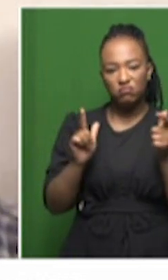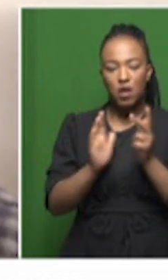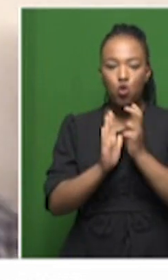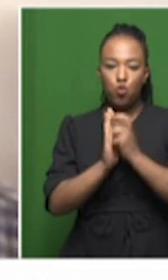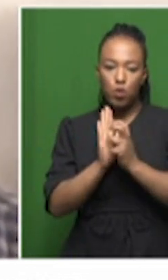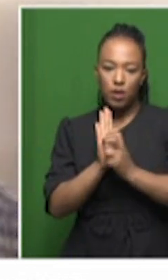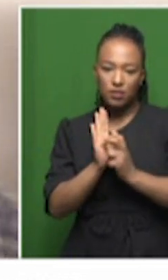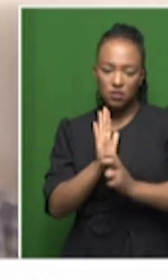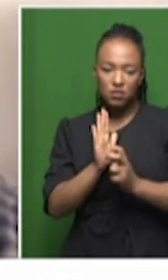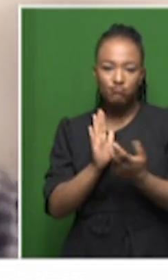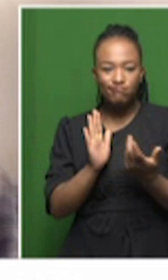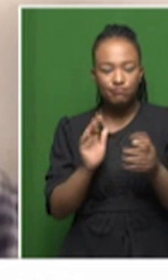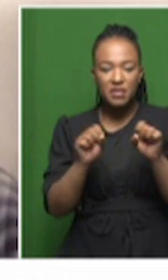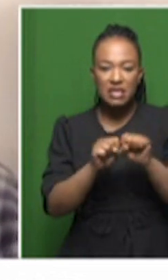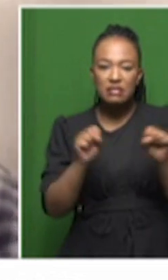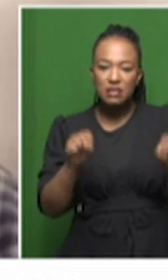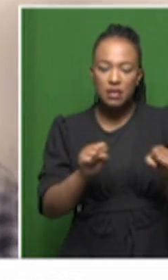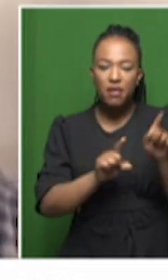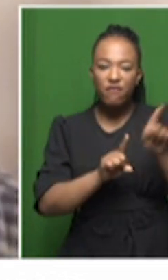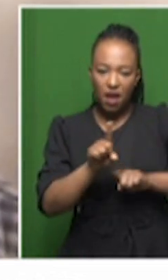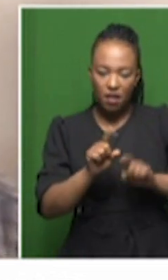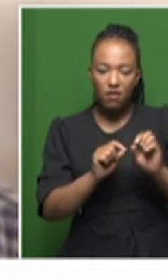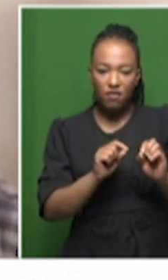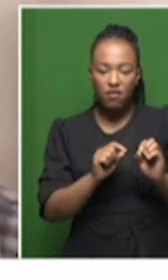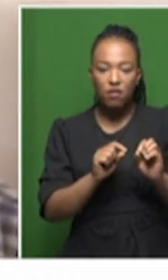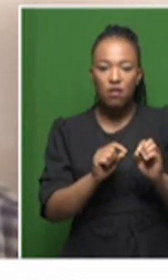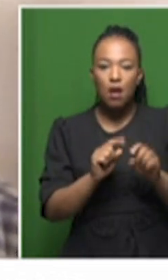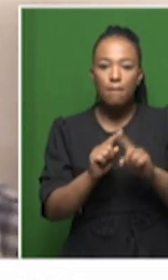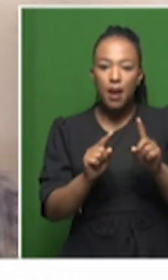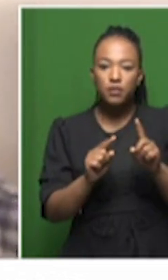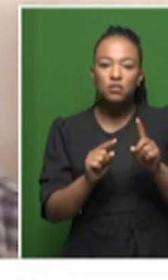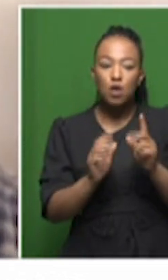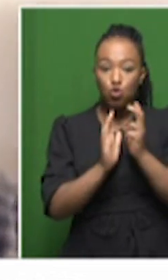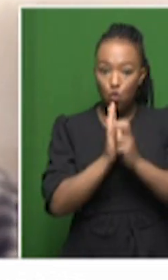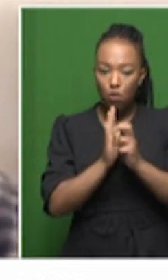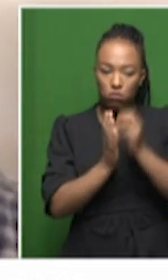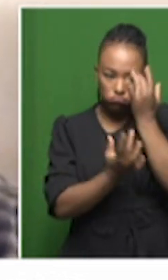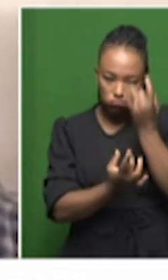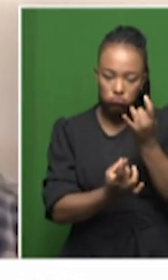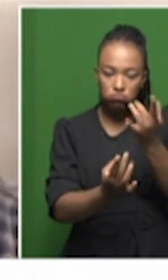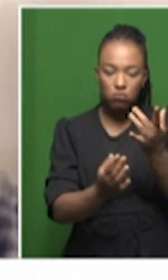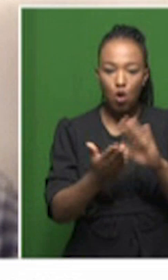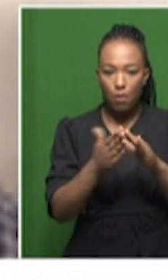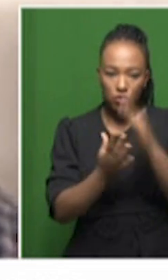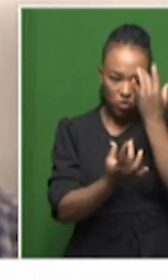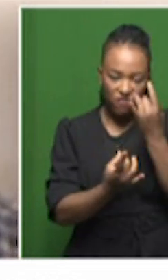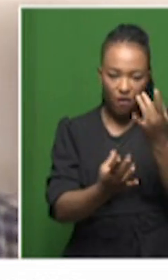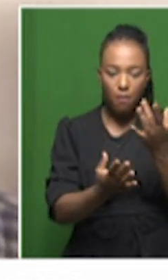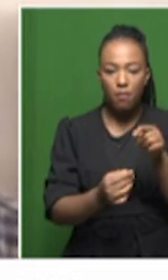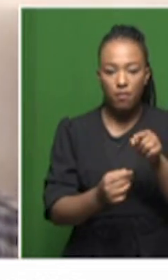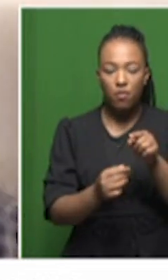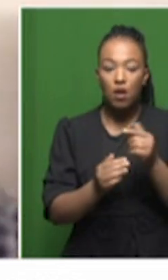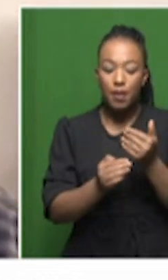systems do fail, and there is a protocol in terms of how we do communicate and ensure that residents are actually made aware. And some of